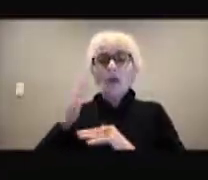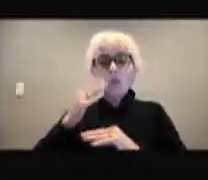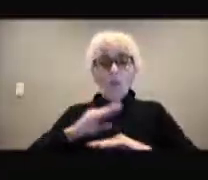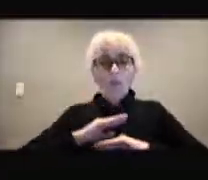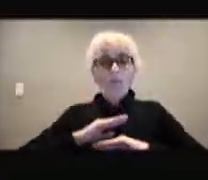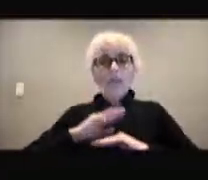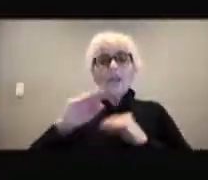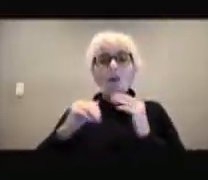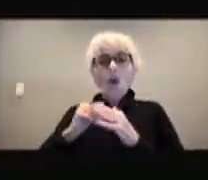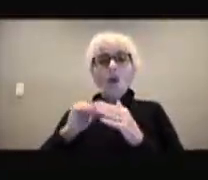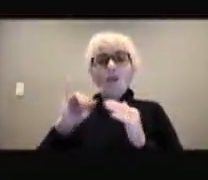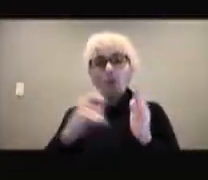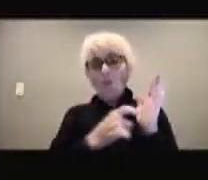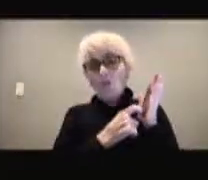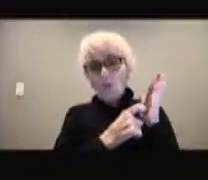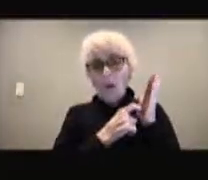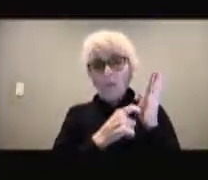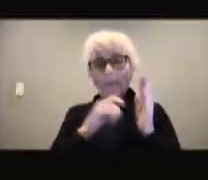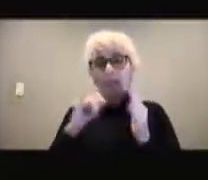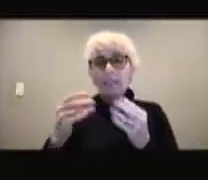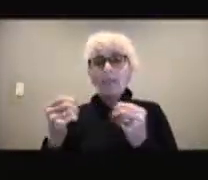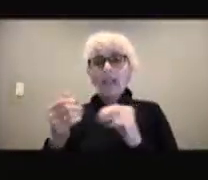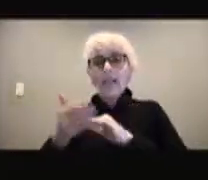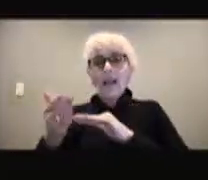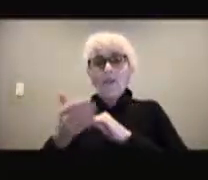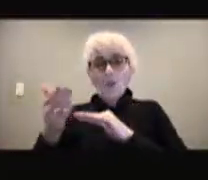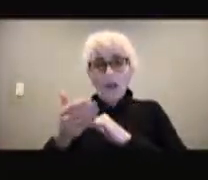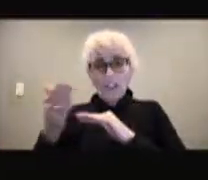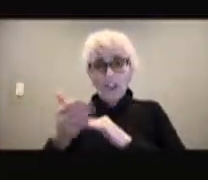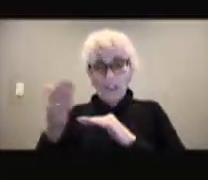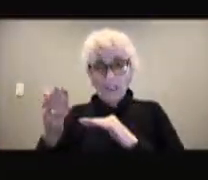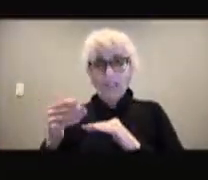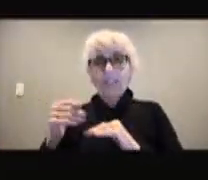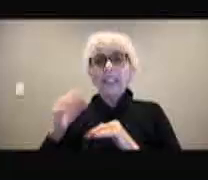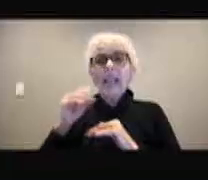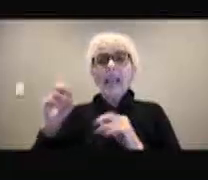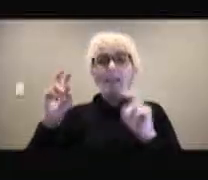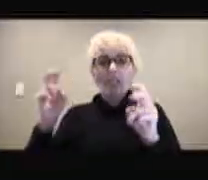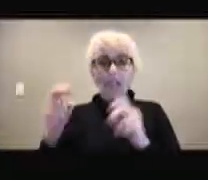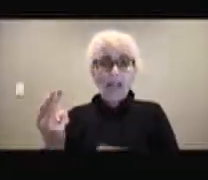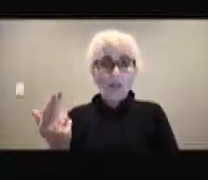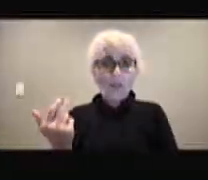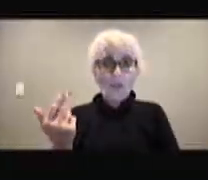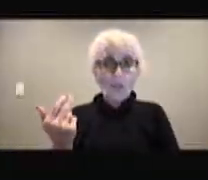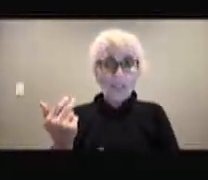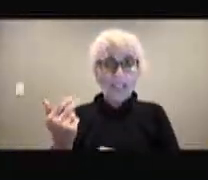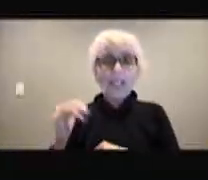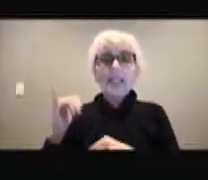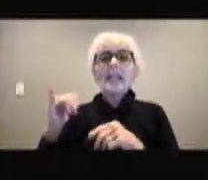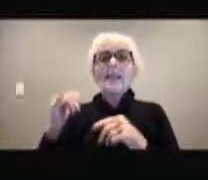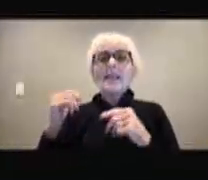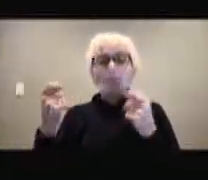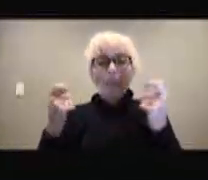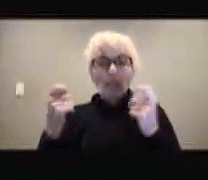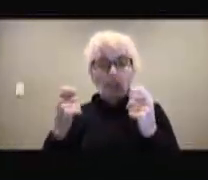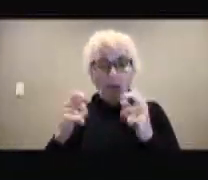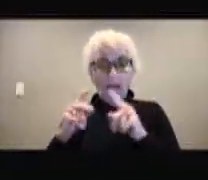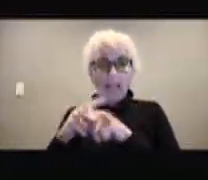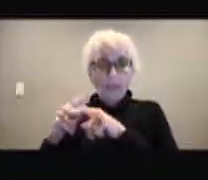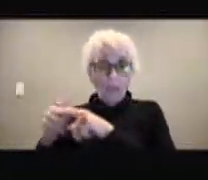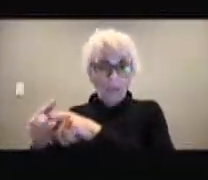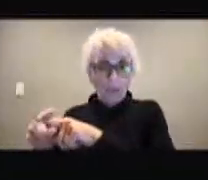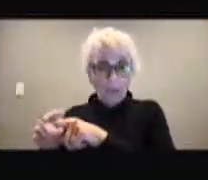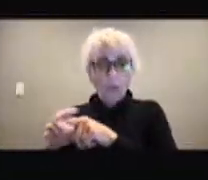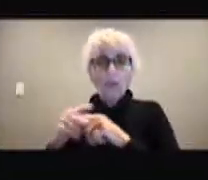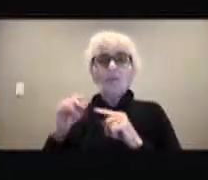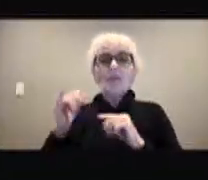all requirements of the Land Operations Ordinance and Title 13 Stormwater Management as applicable. The operation shall